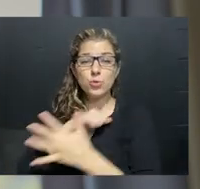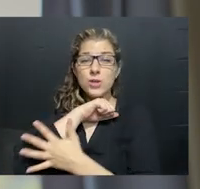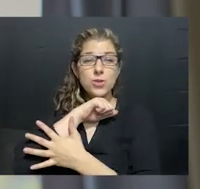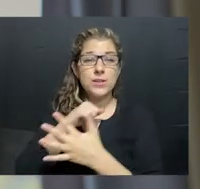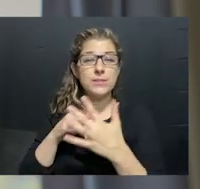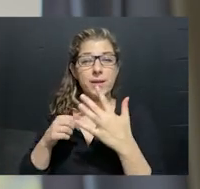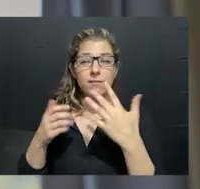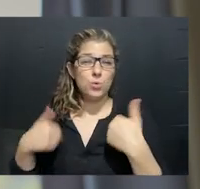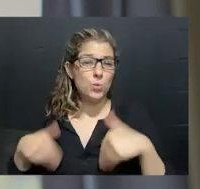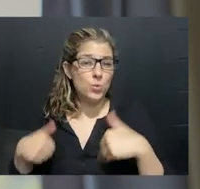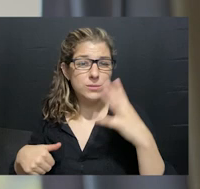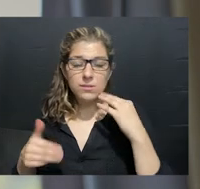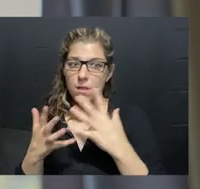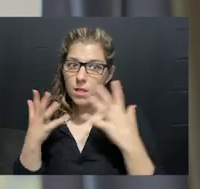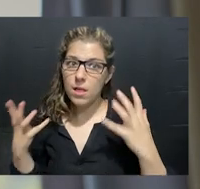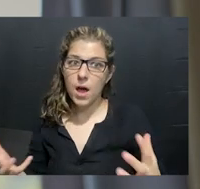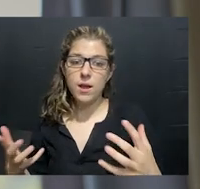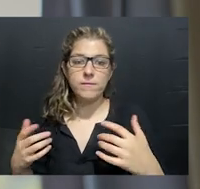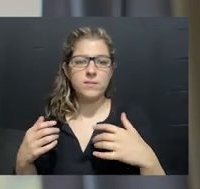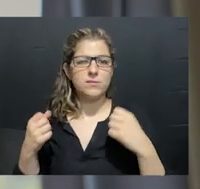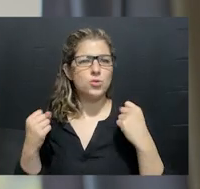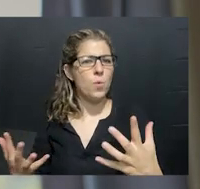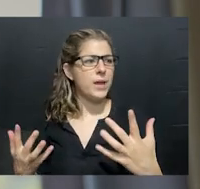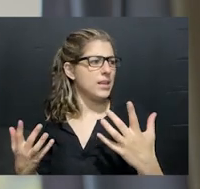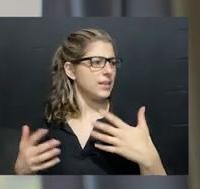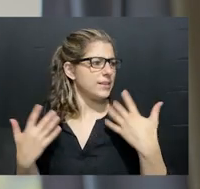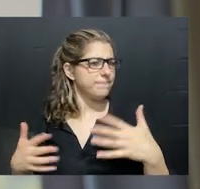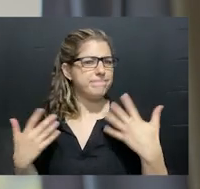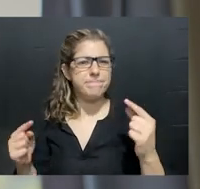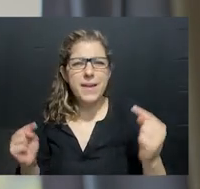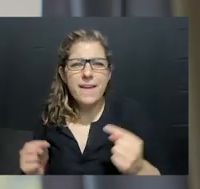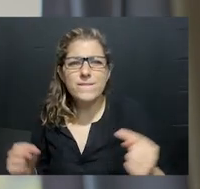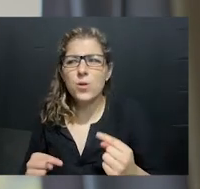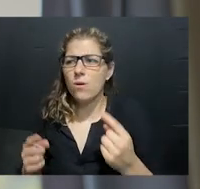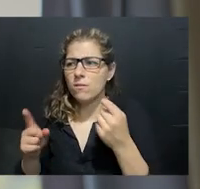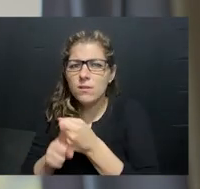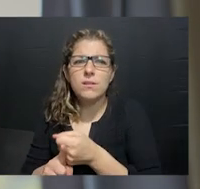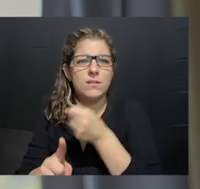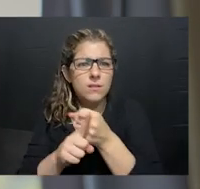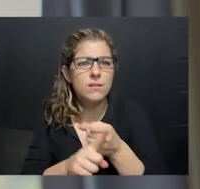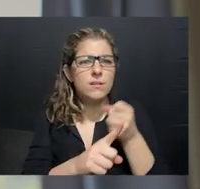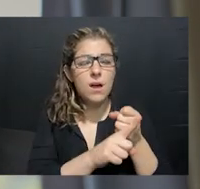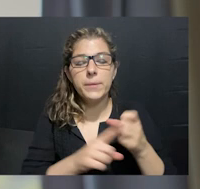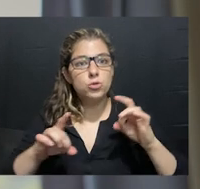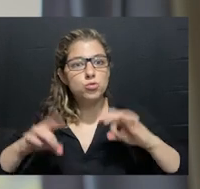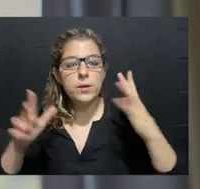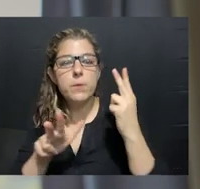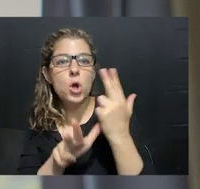been afflicted with so many painful episodes, extreme weather